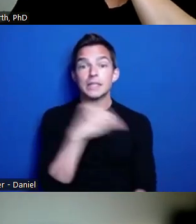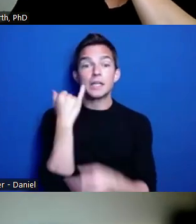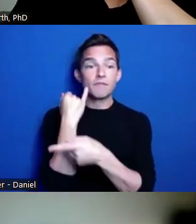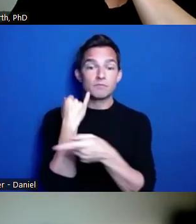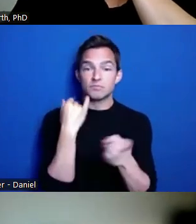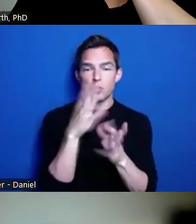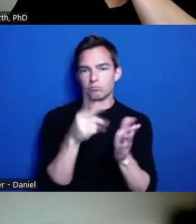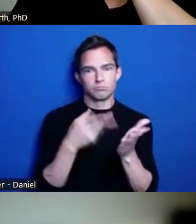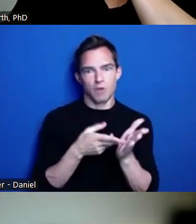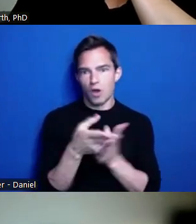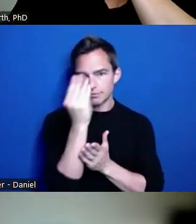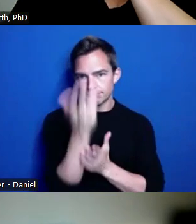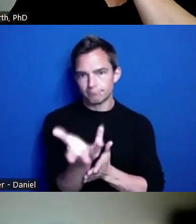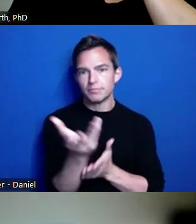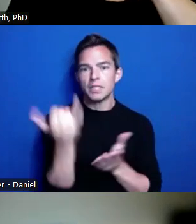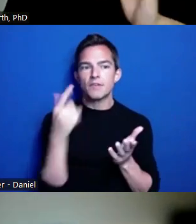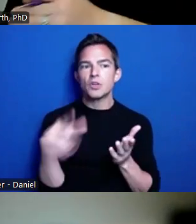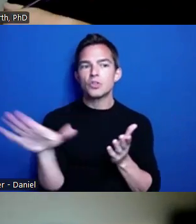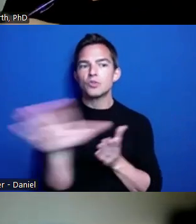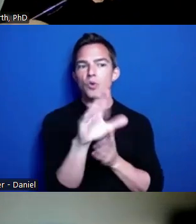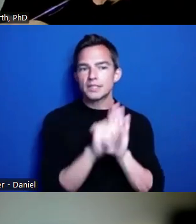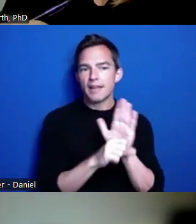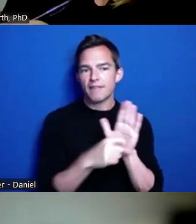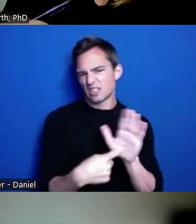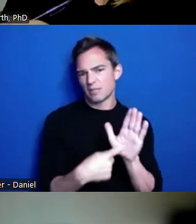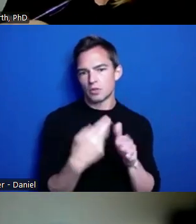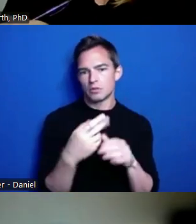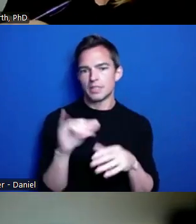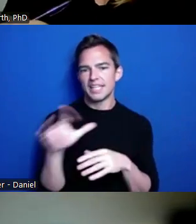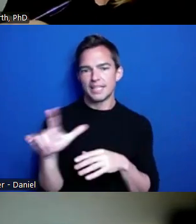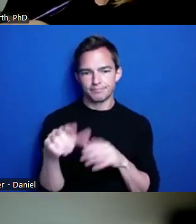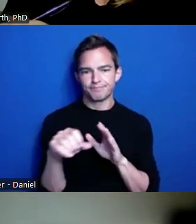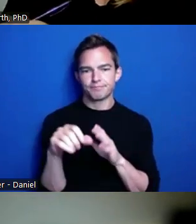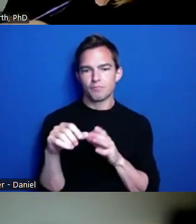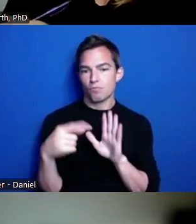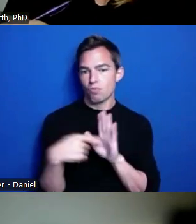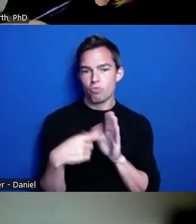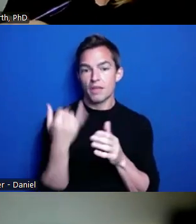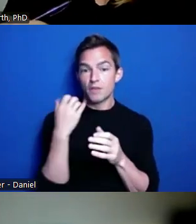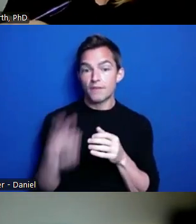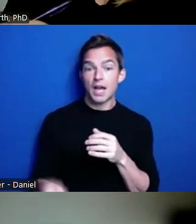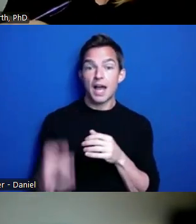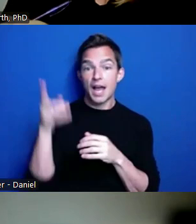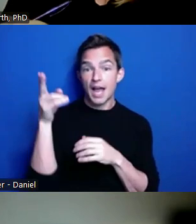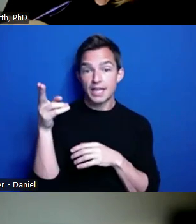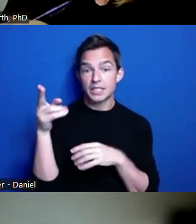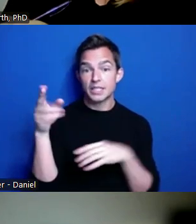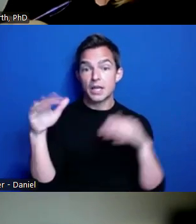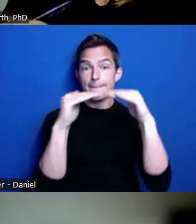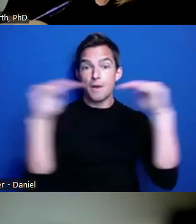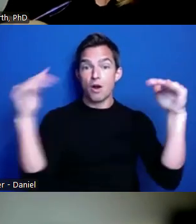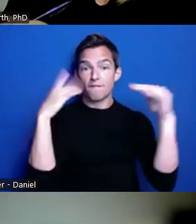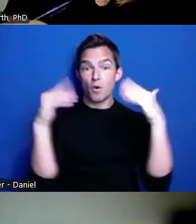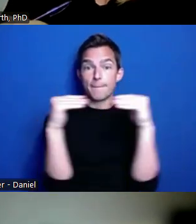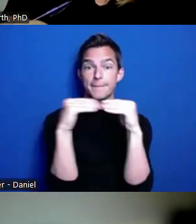going to be honest, if you're a state that has, for example, I'll use Illinois, if you're a state that has a very high bar for